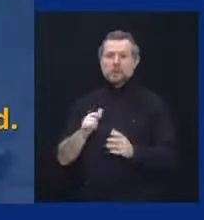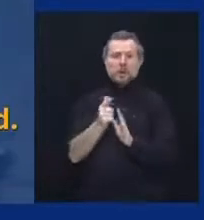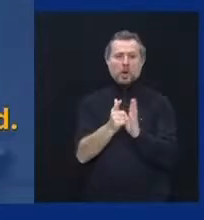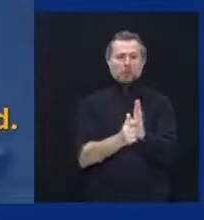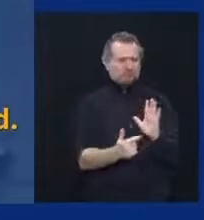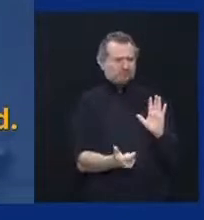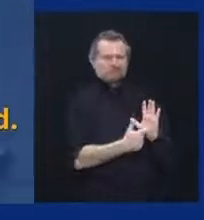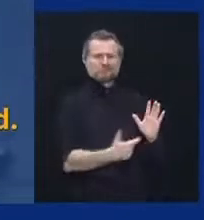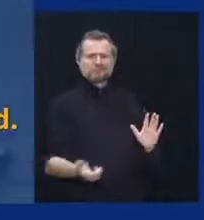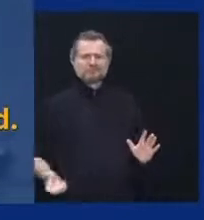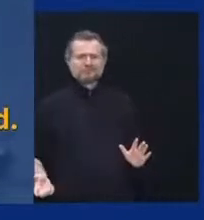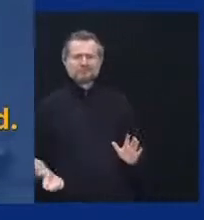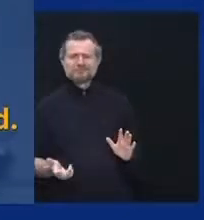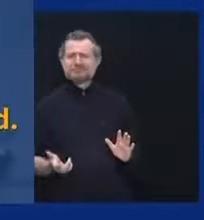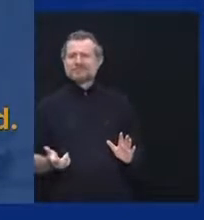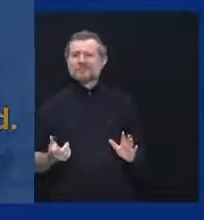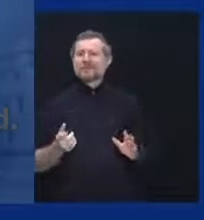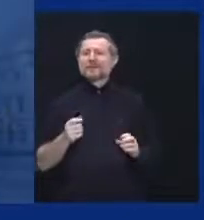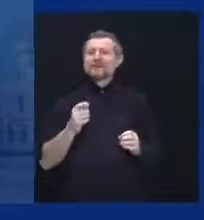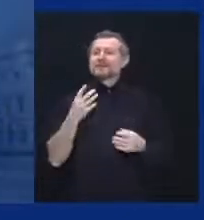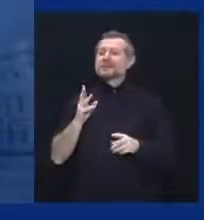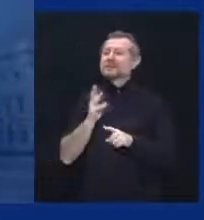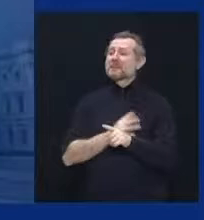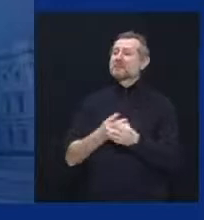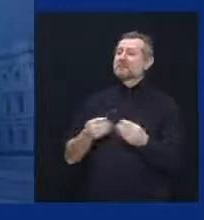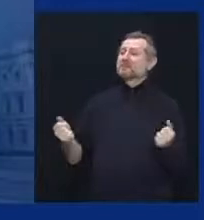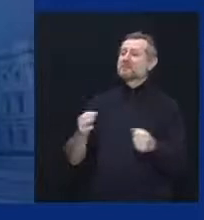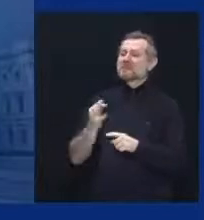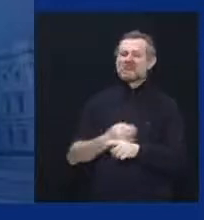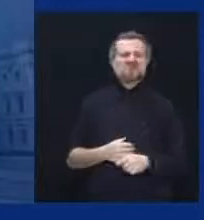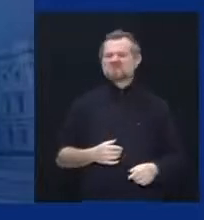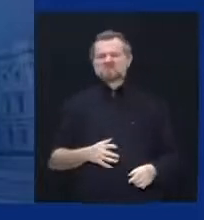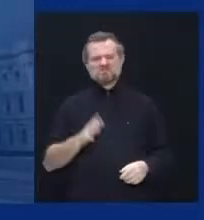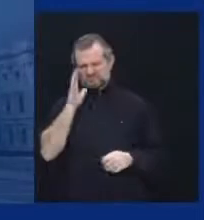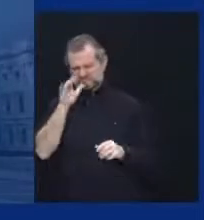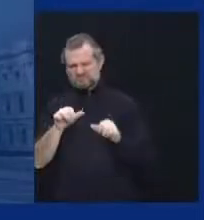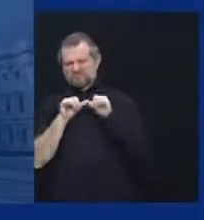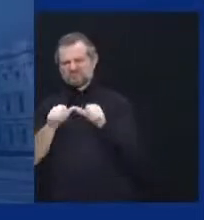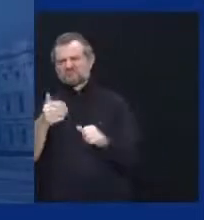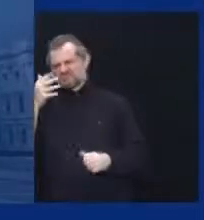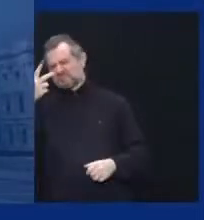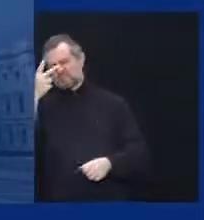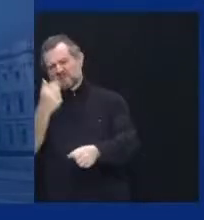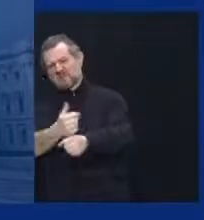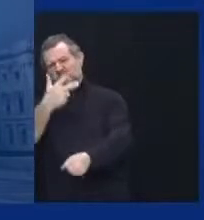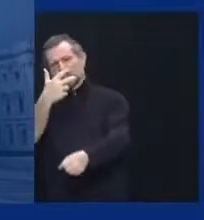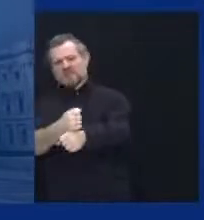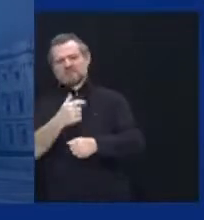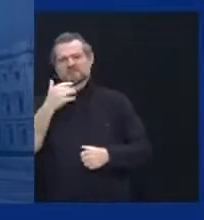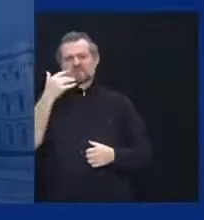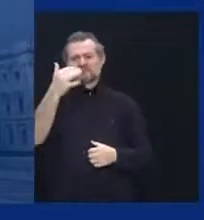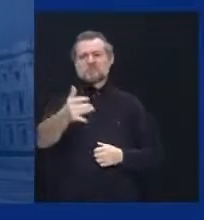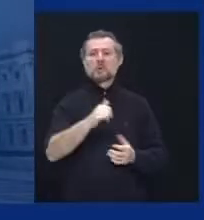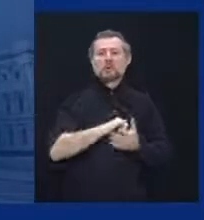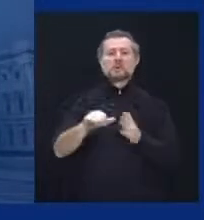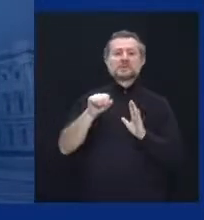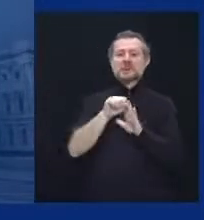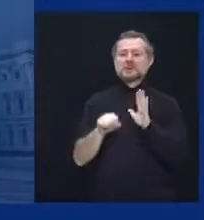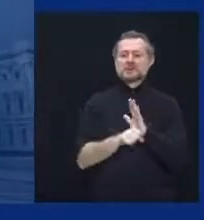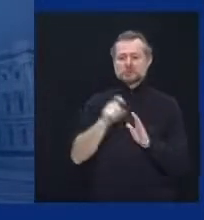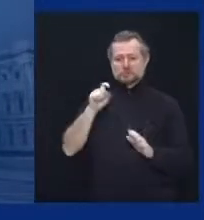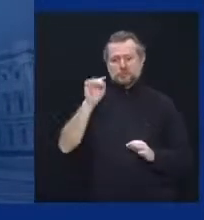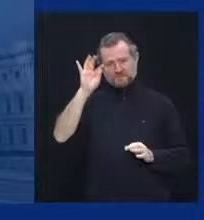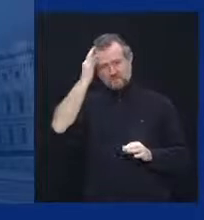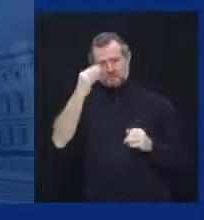to 9 months. This is about the next 2 to 3 years. New York State needs federal fairness.